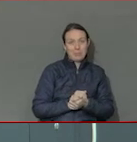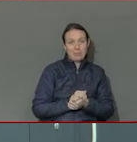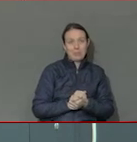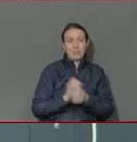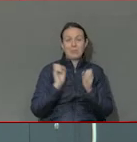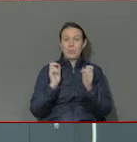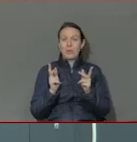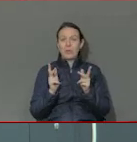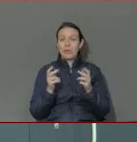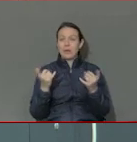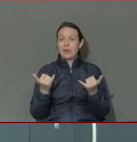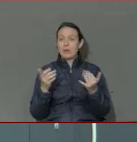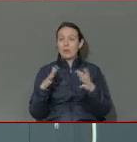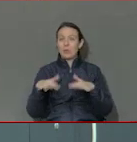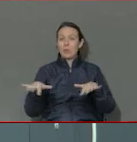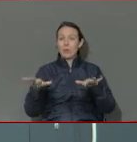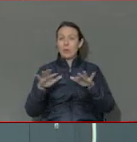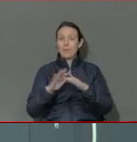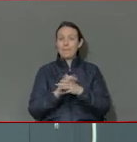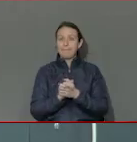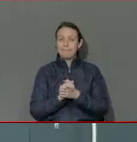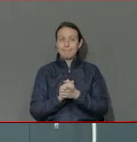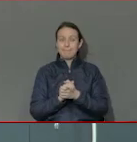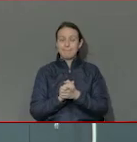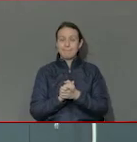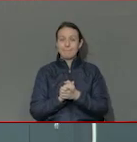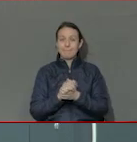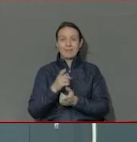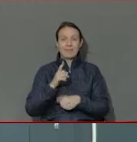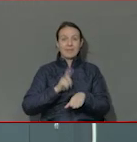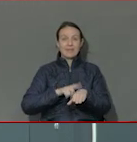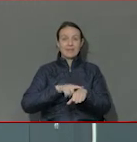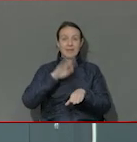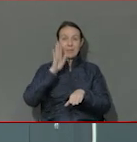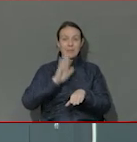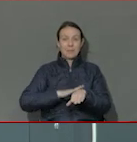So, ladies and gentlemen, our time is